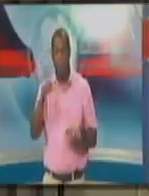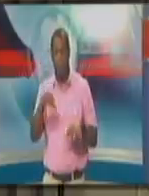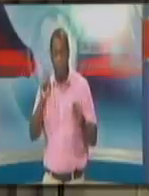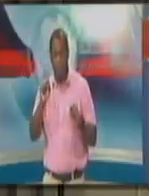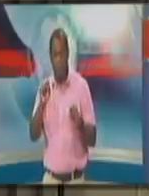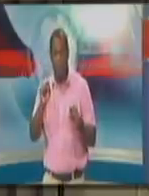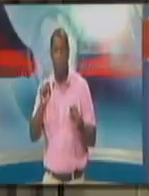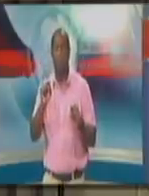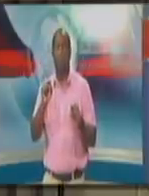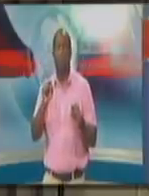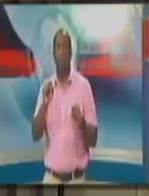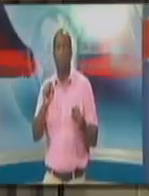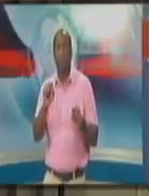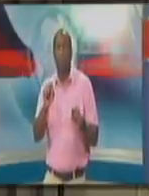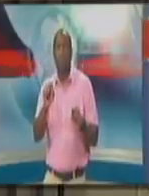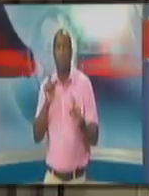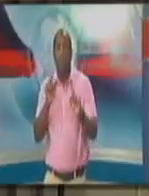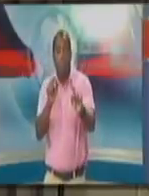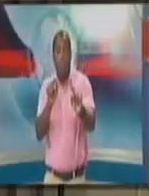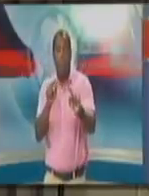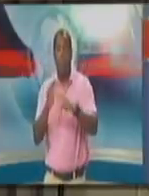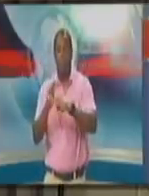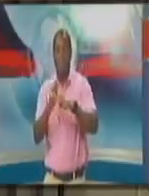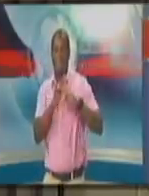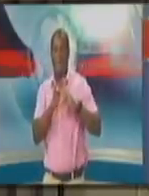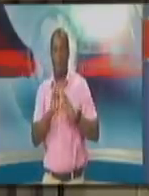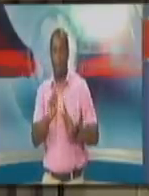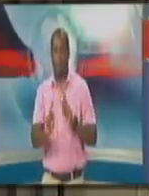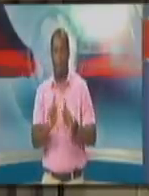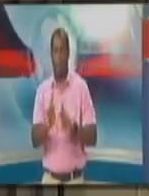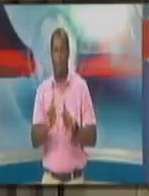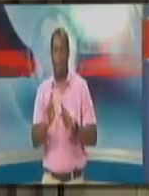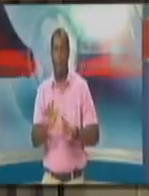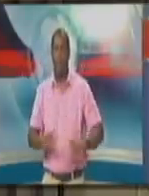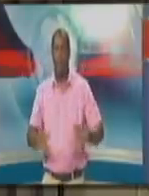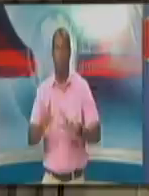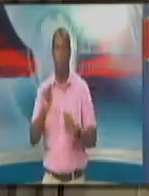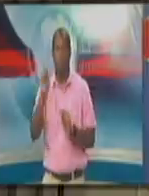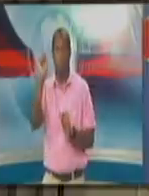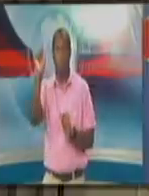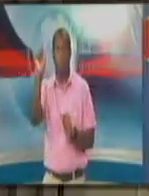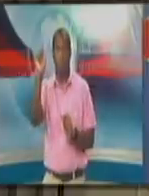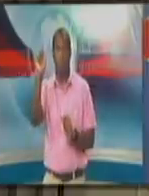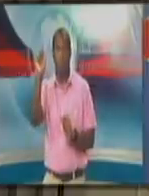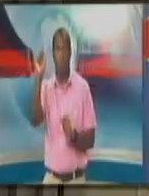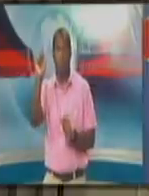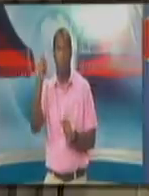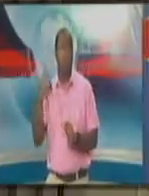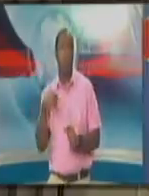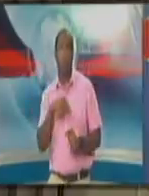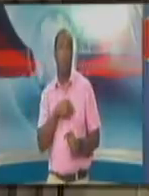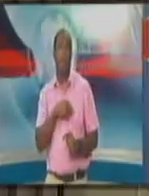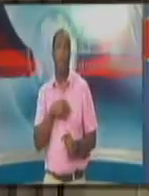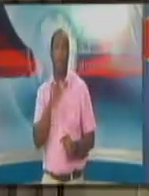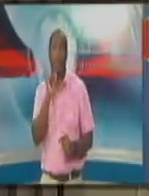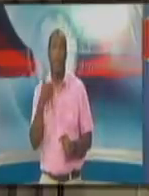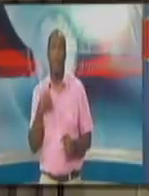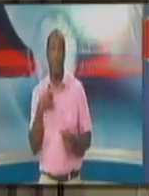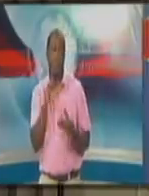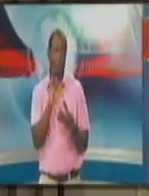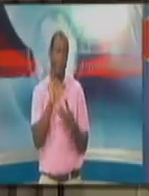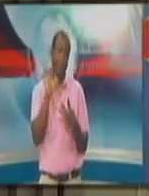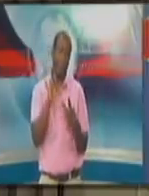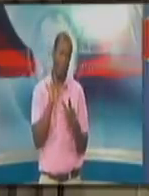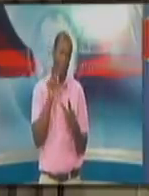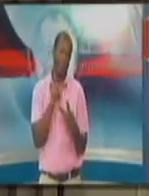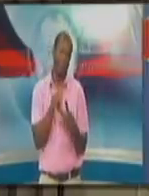citizens. The option to just let people get infected and die is not an option